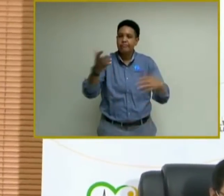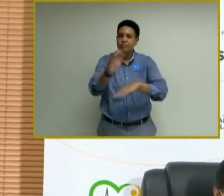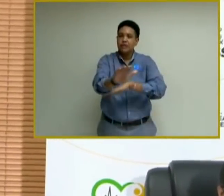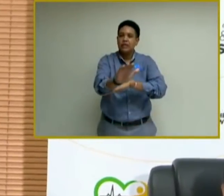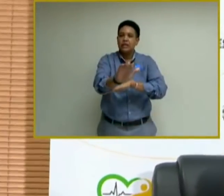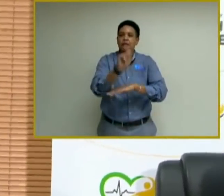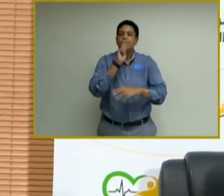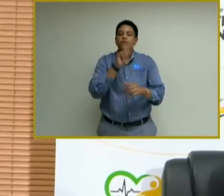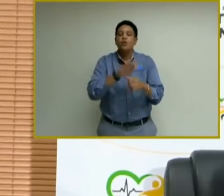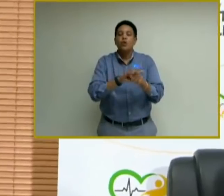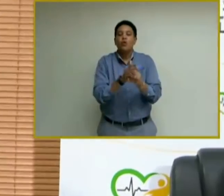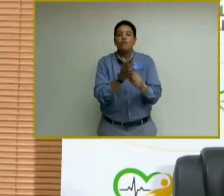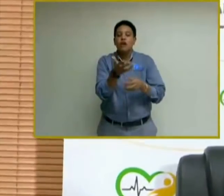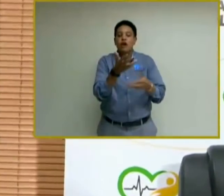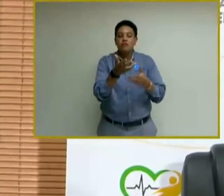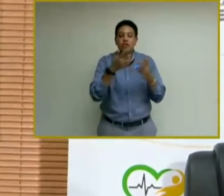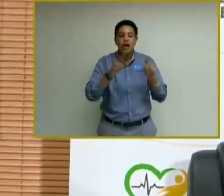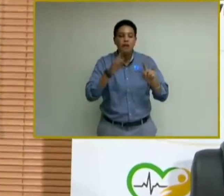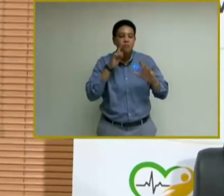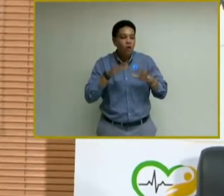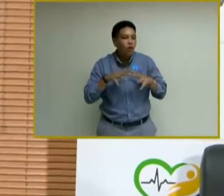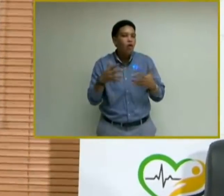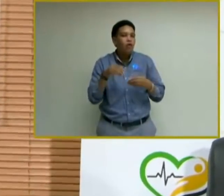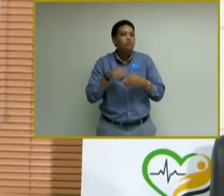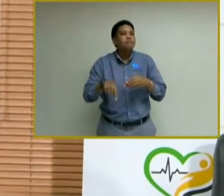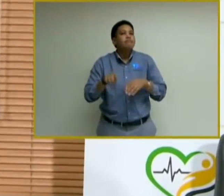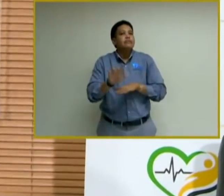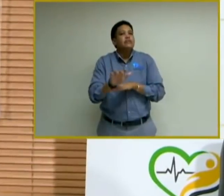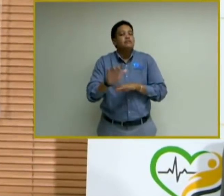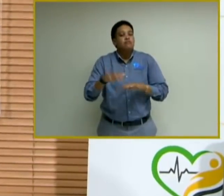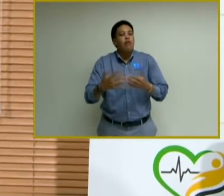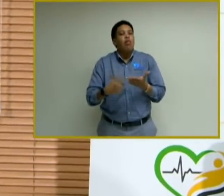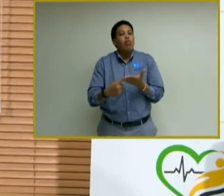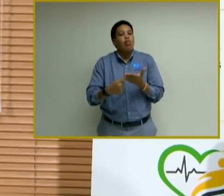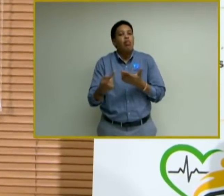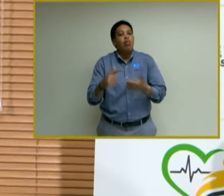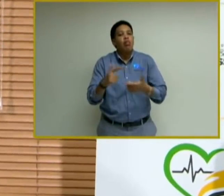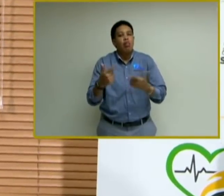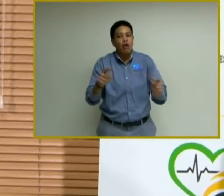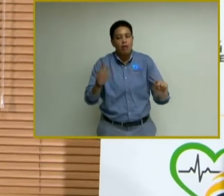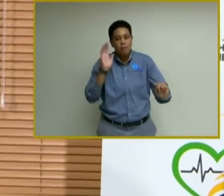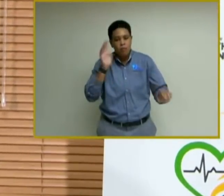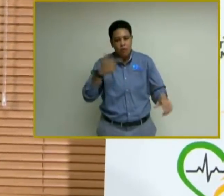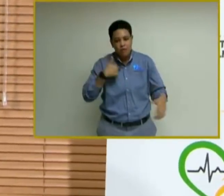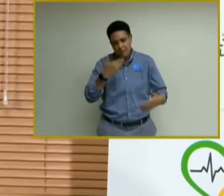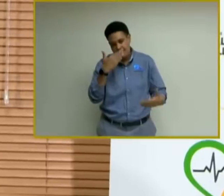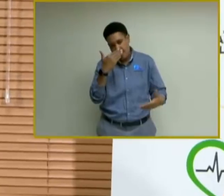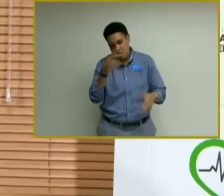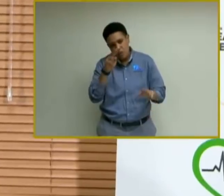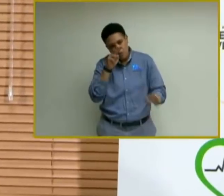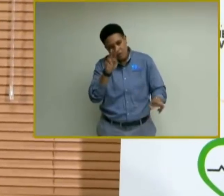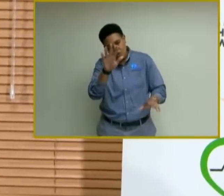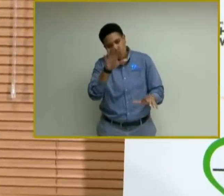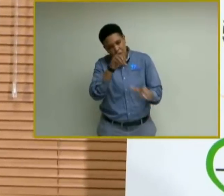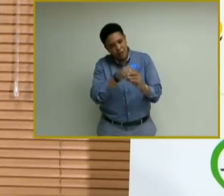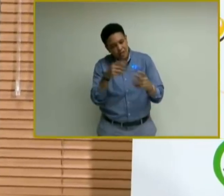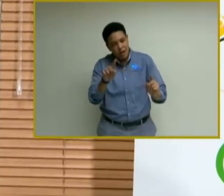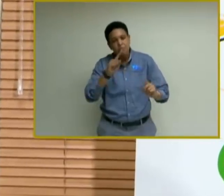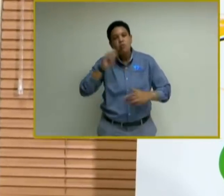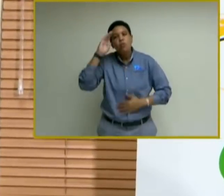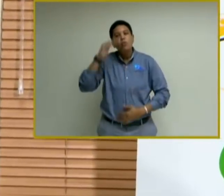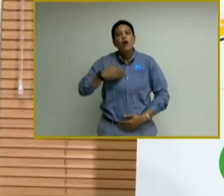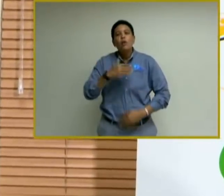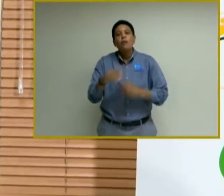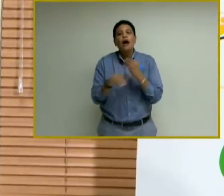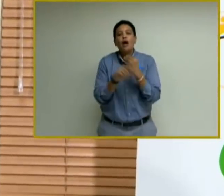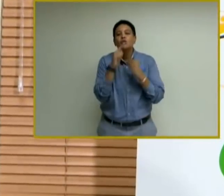evening COVID conversations. A lot in store this evening. Thank you again, and we look forward to your participation. And welcome, of course,